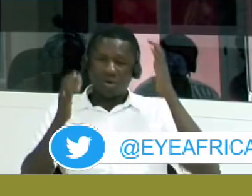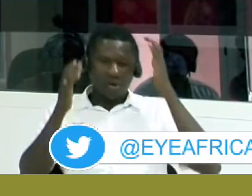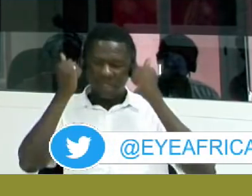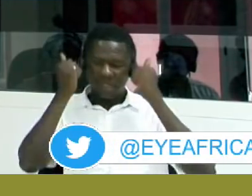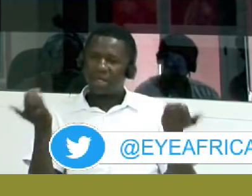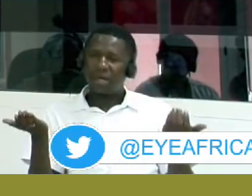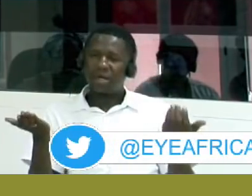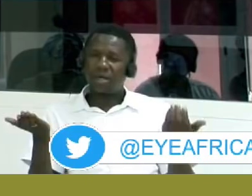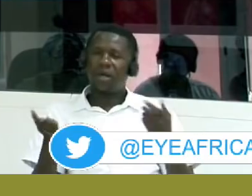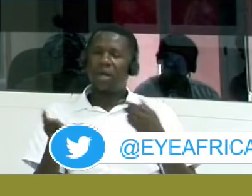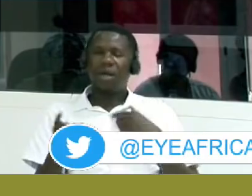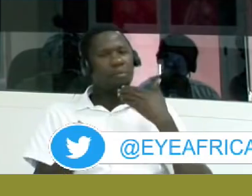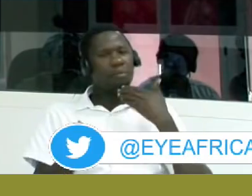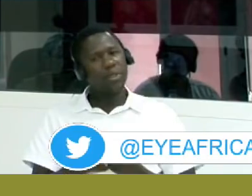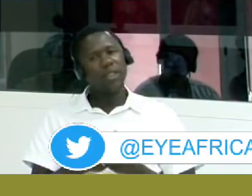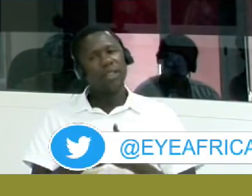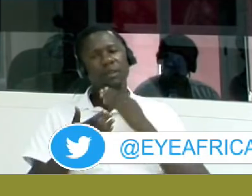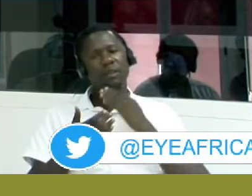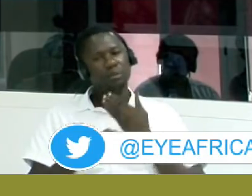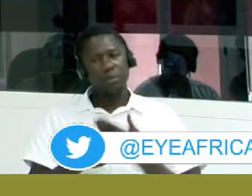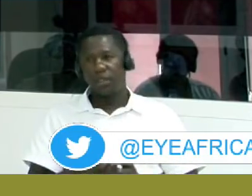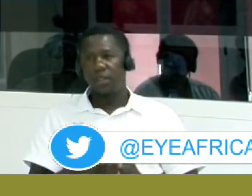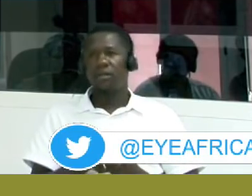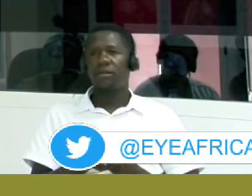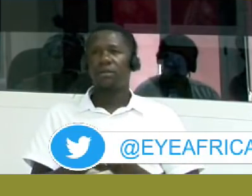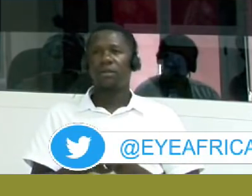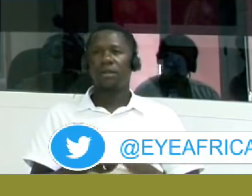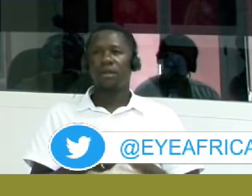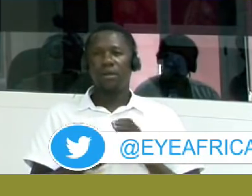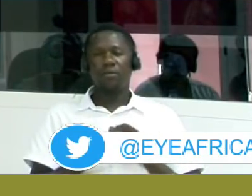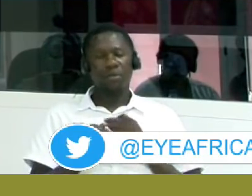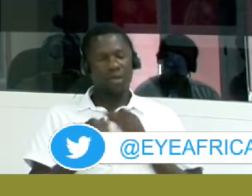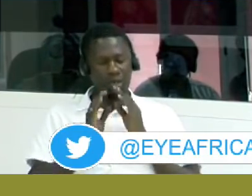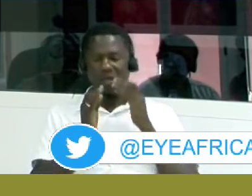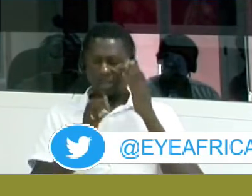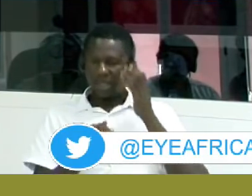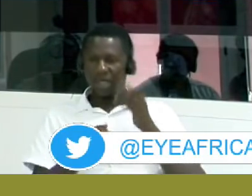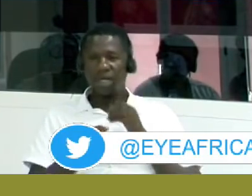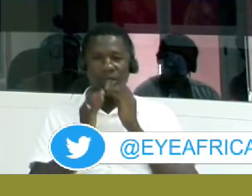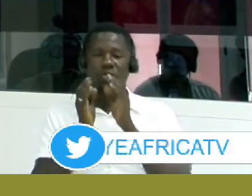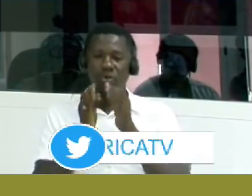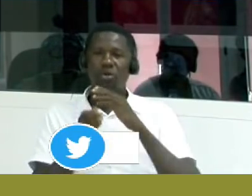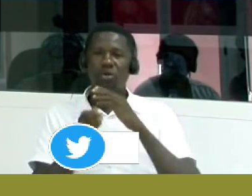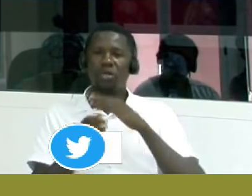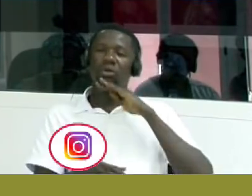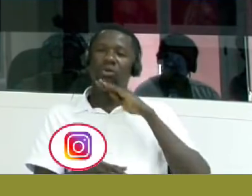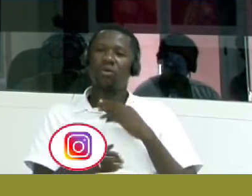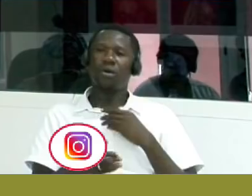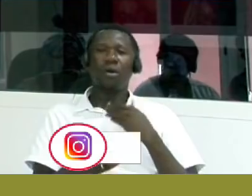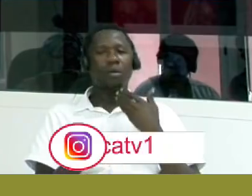it. And please, I thought I had told you enough. No, please, I beg you, Mr. King.